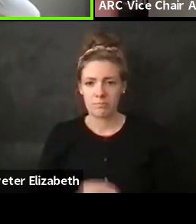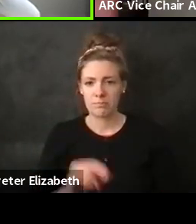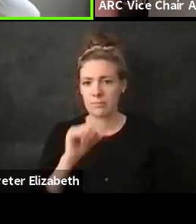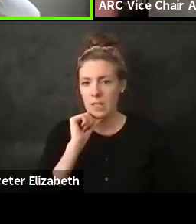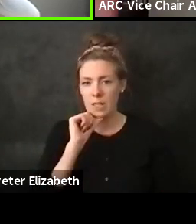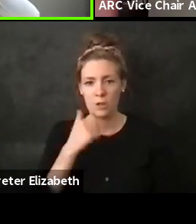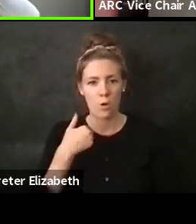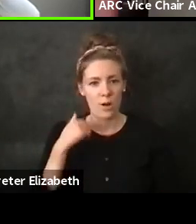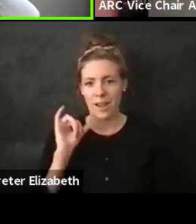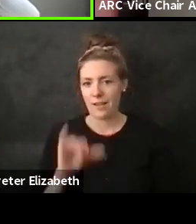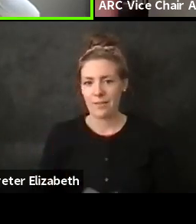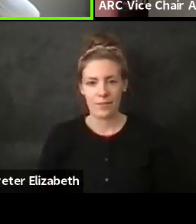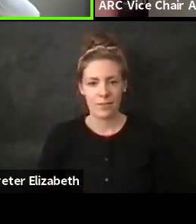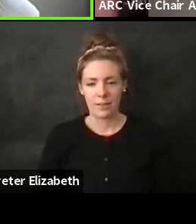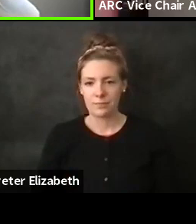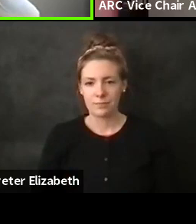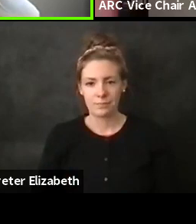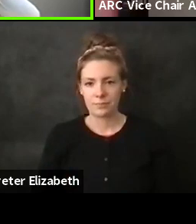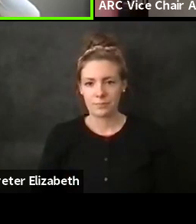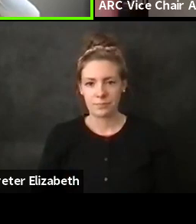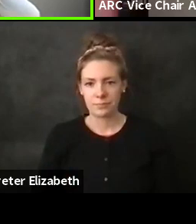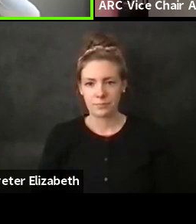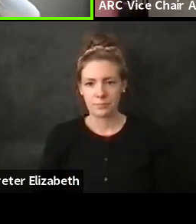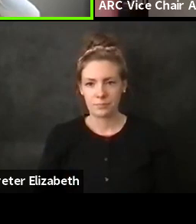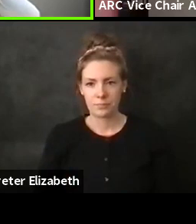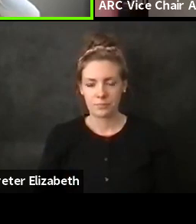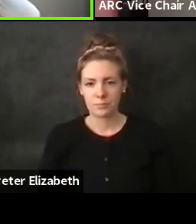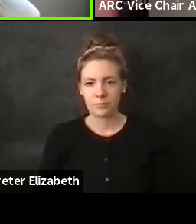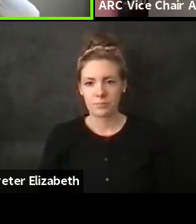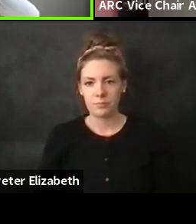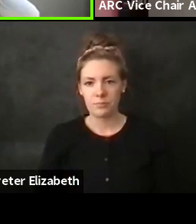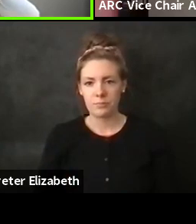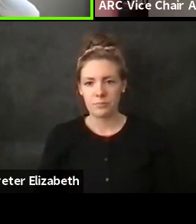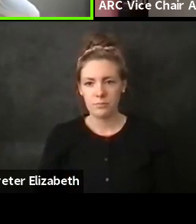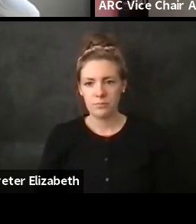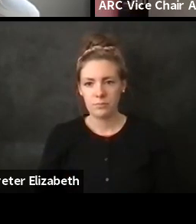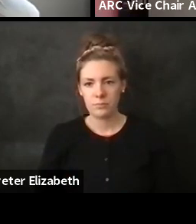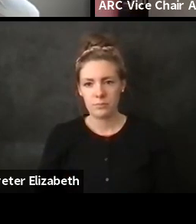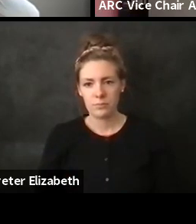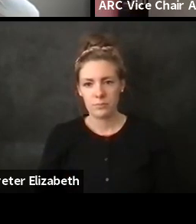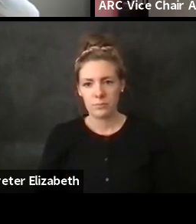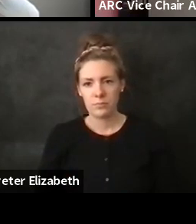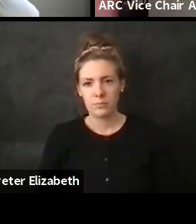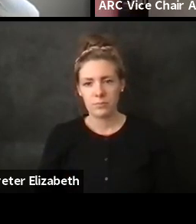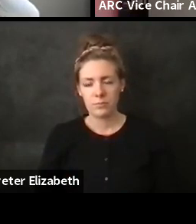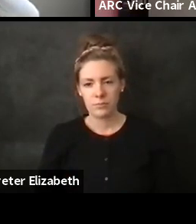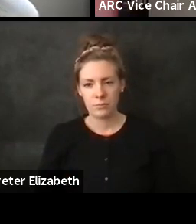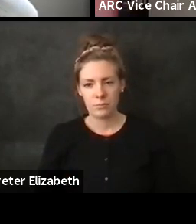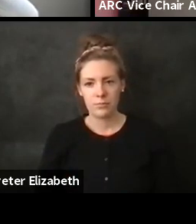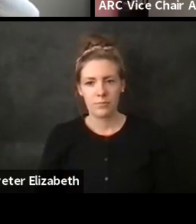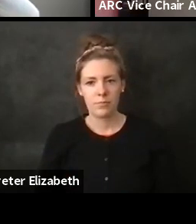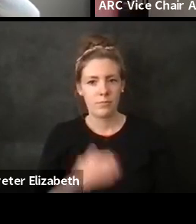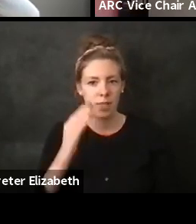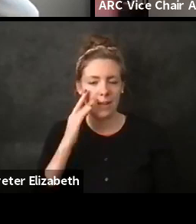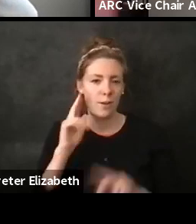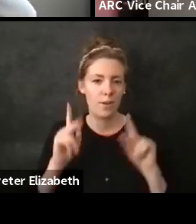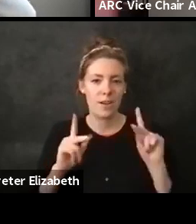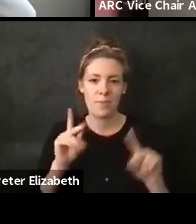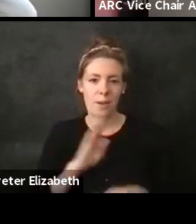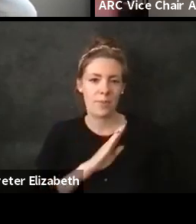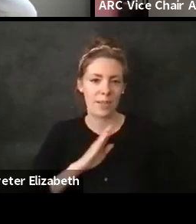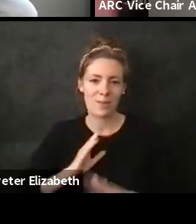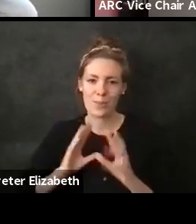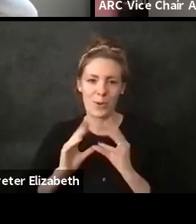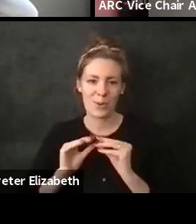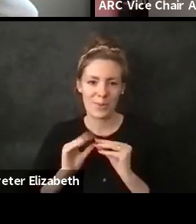that readily available right now, but we can certainly get that for you. Yes. And it was, I know it put in a public board meeting, but we have lots